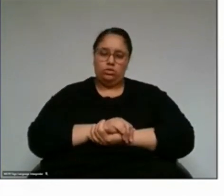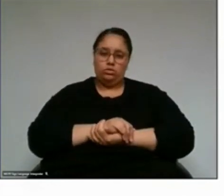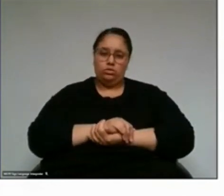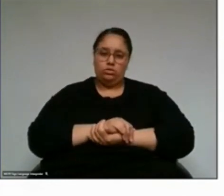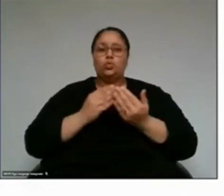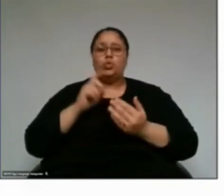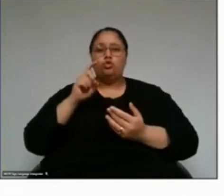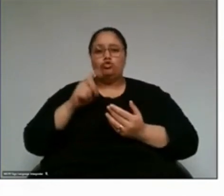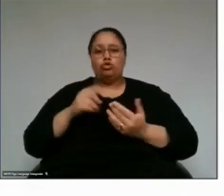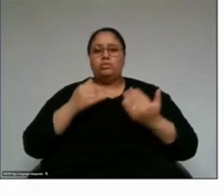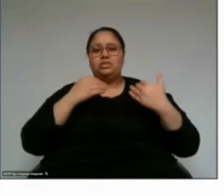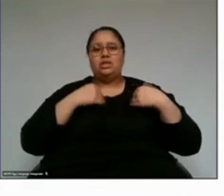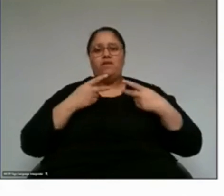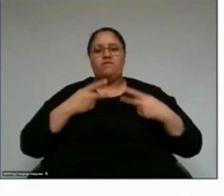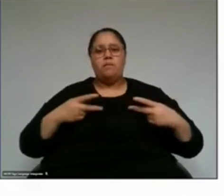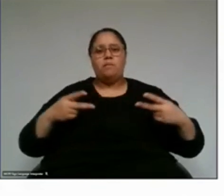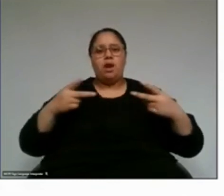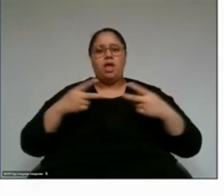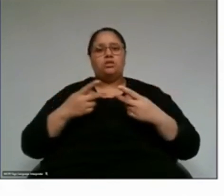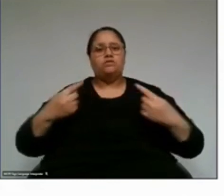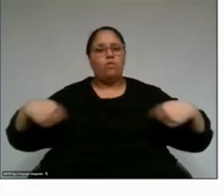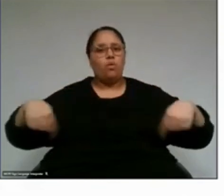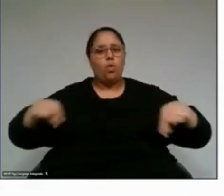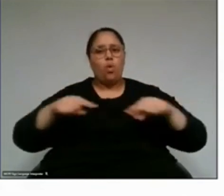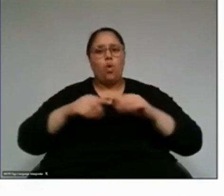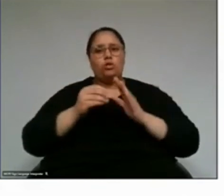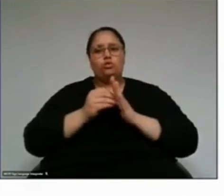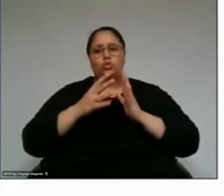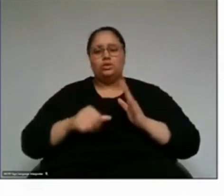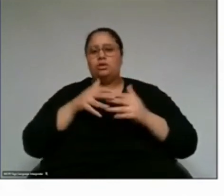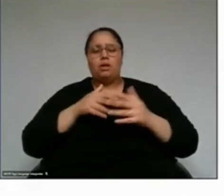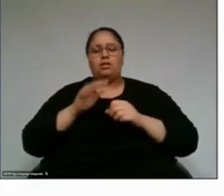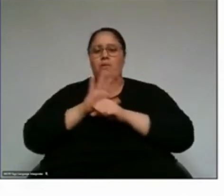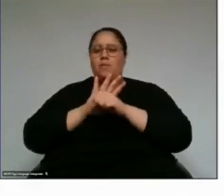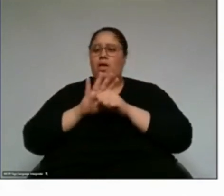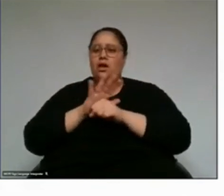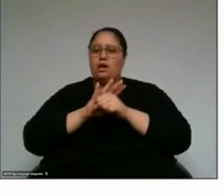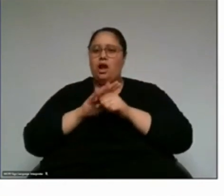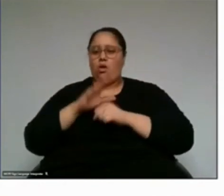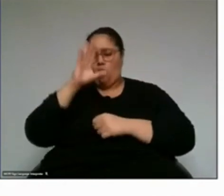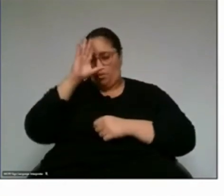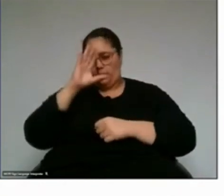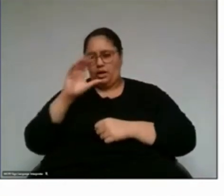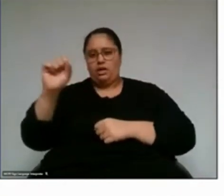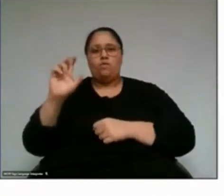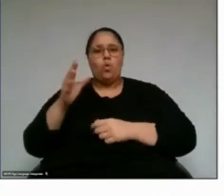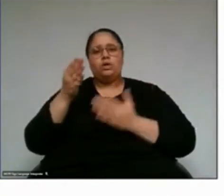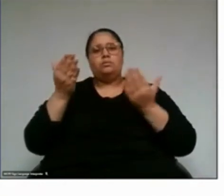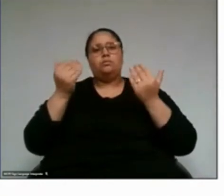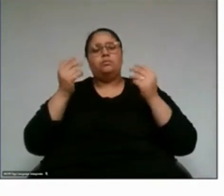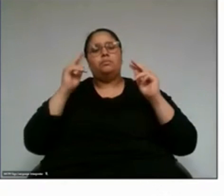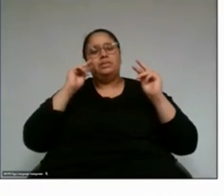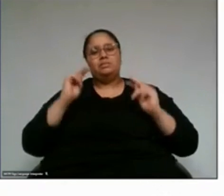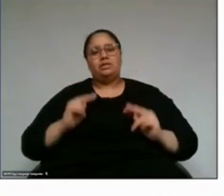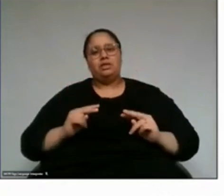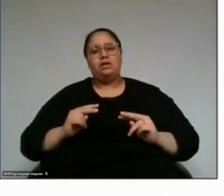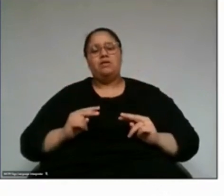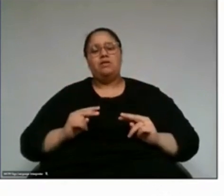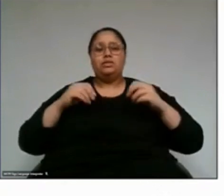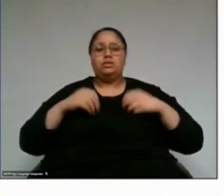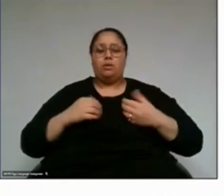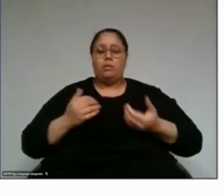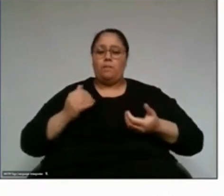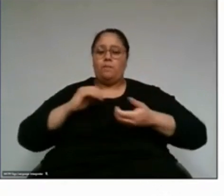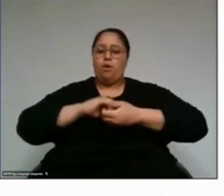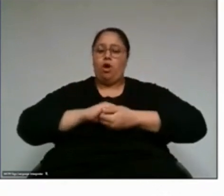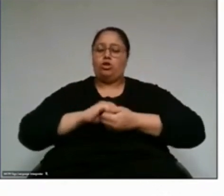safe spaces for all students, irrespective of their backgrounds or beliefs or their perspectives, by endorsing